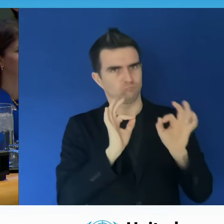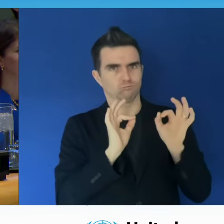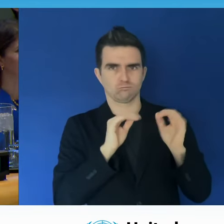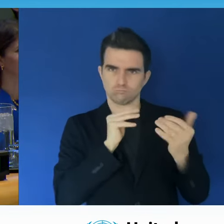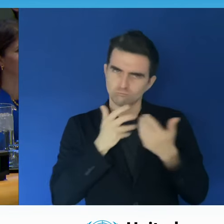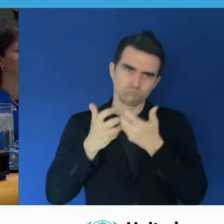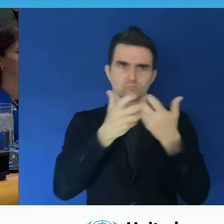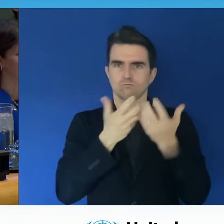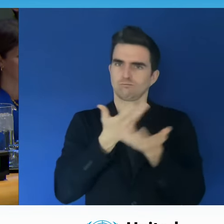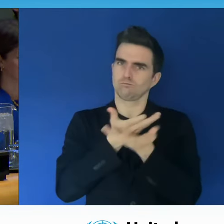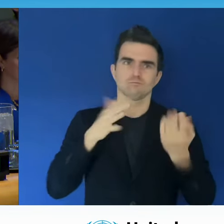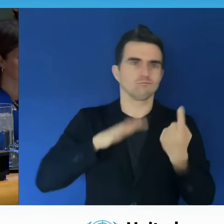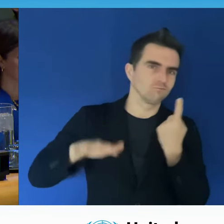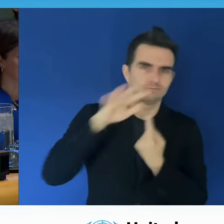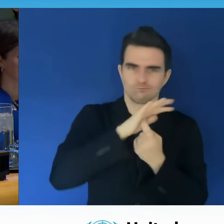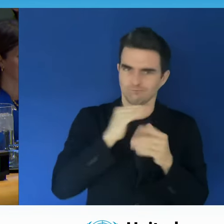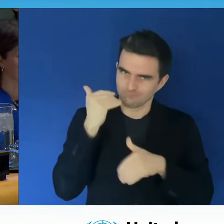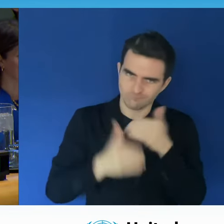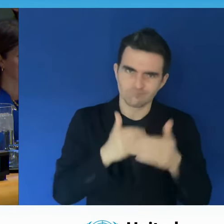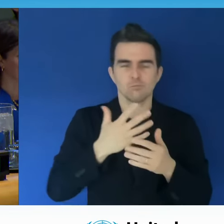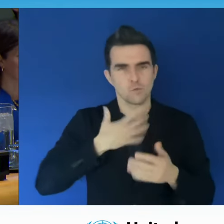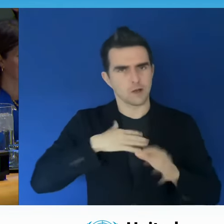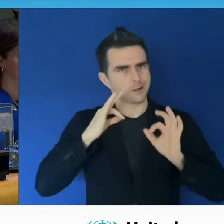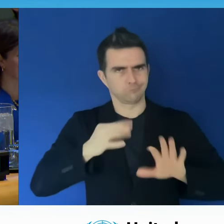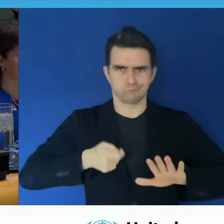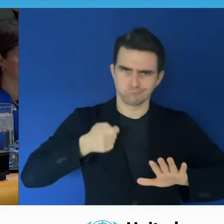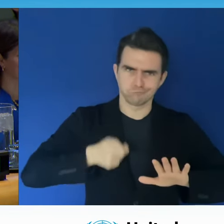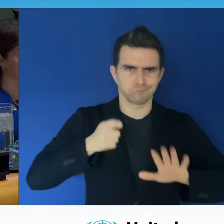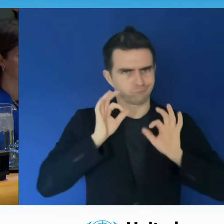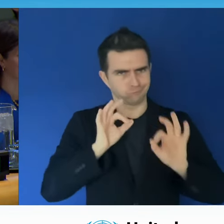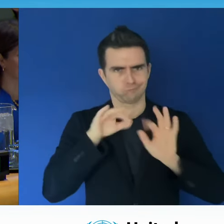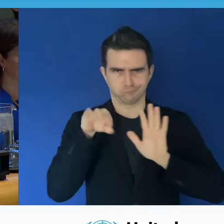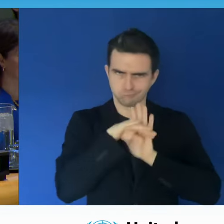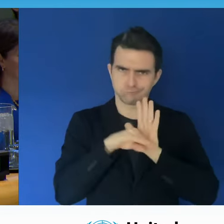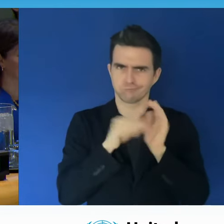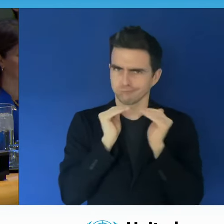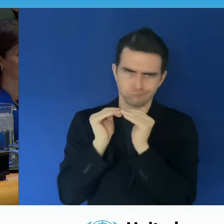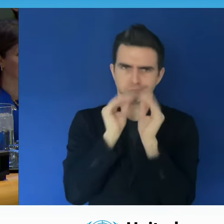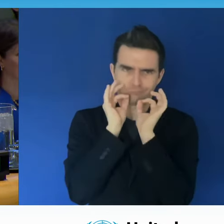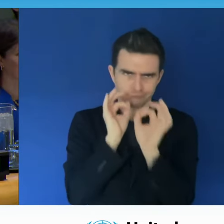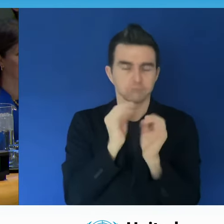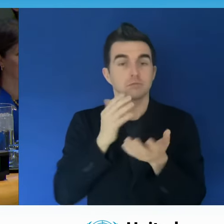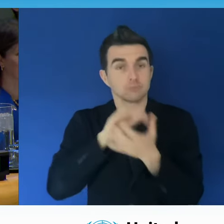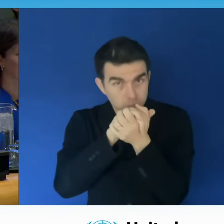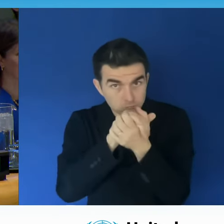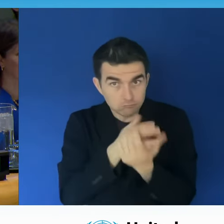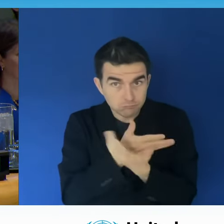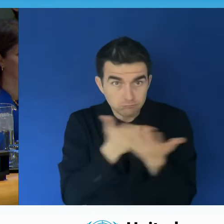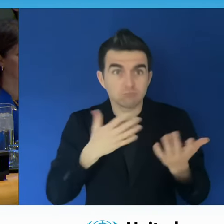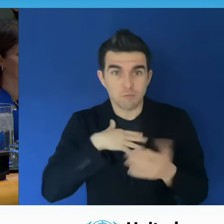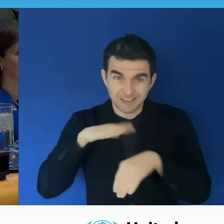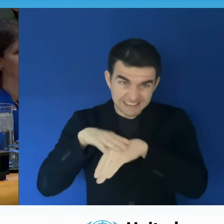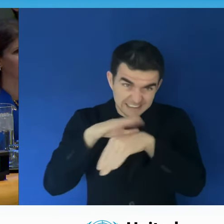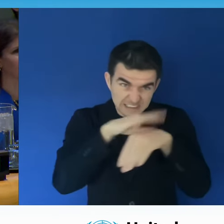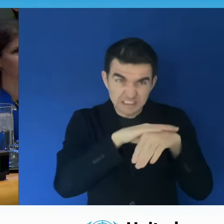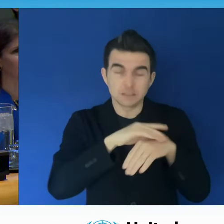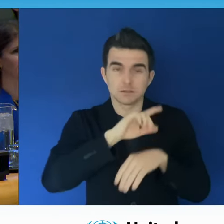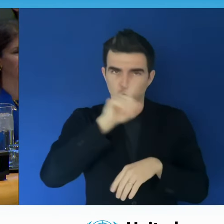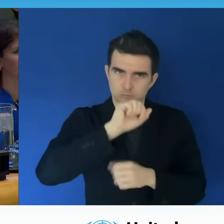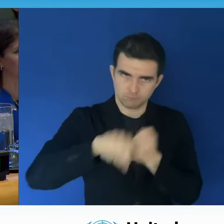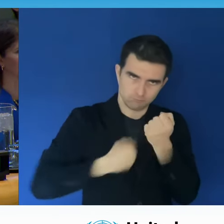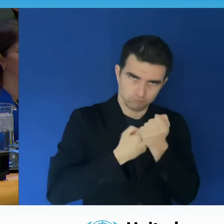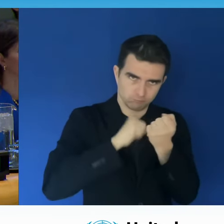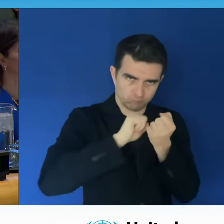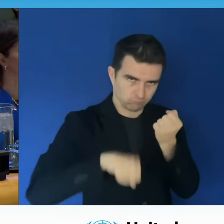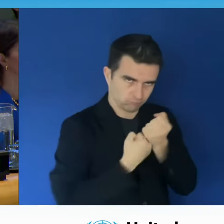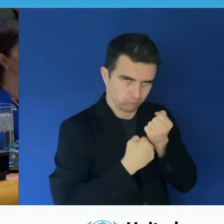demand that governments make the summit count. You can start by supporting the summit of the future digital campaigns we are